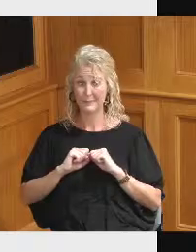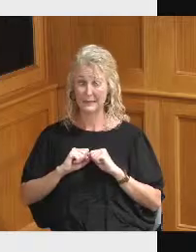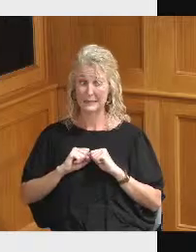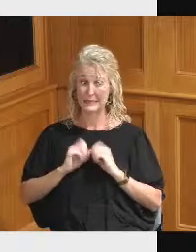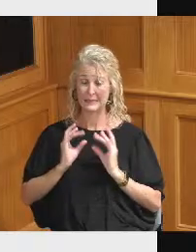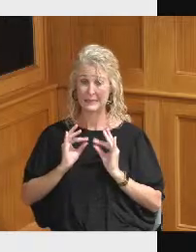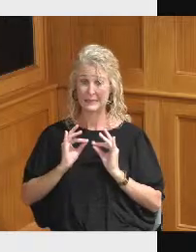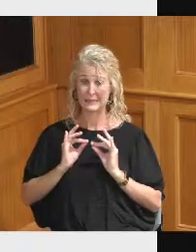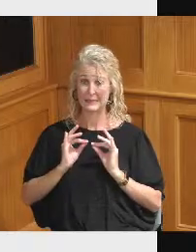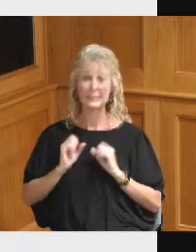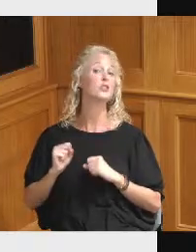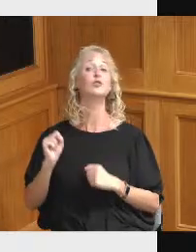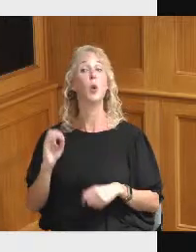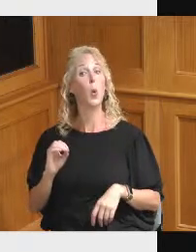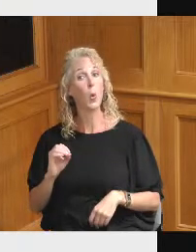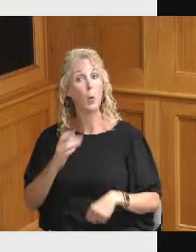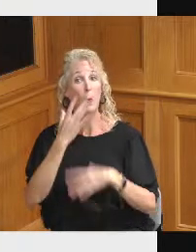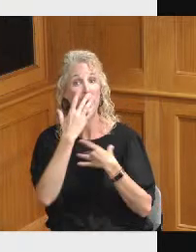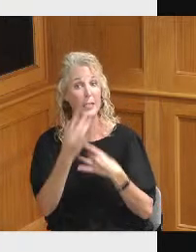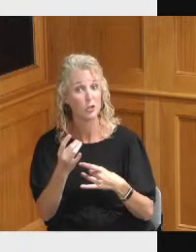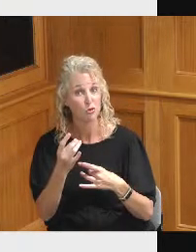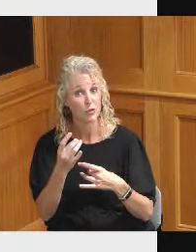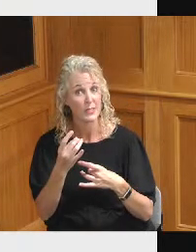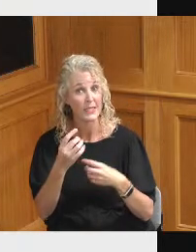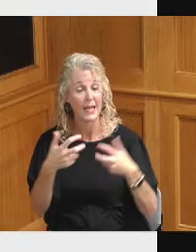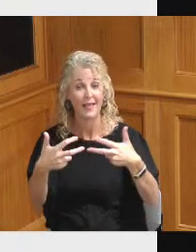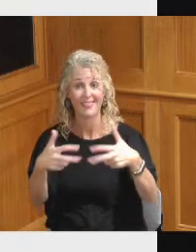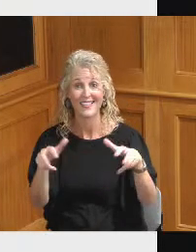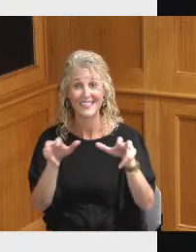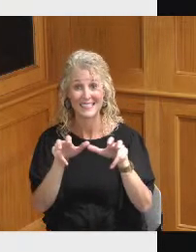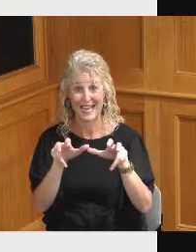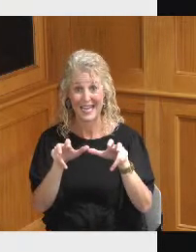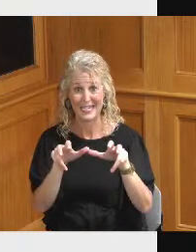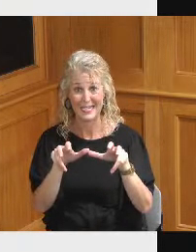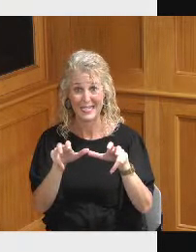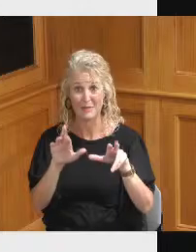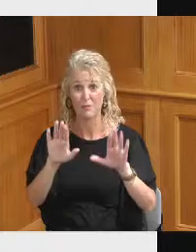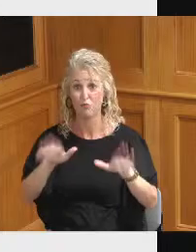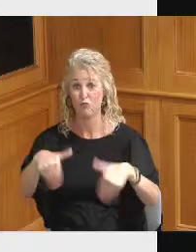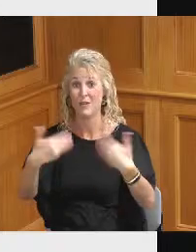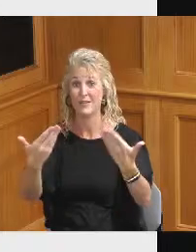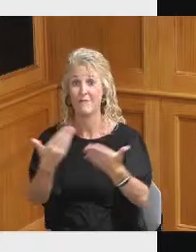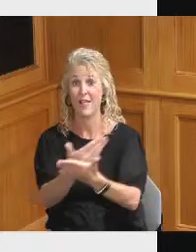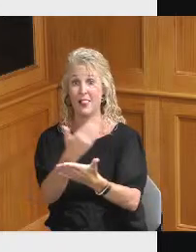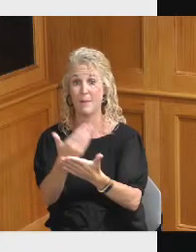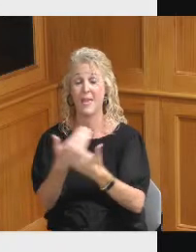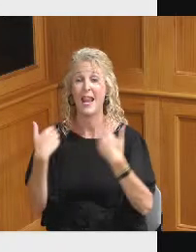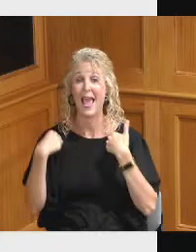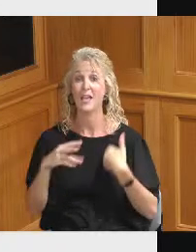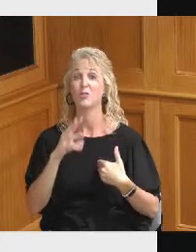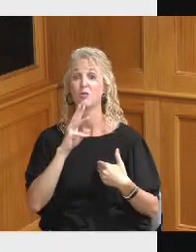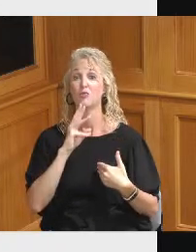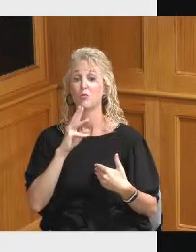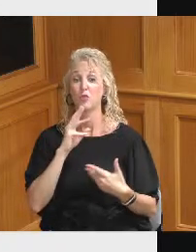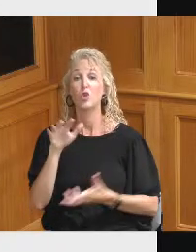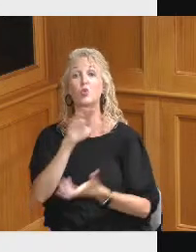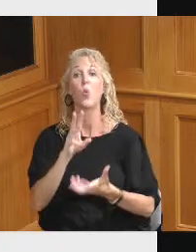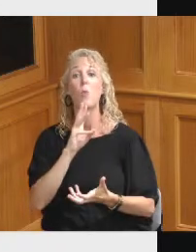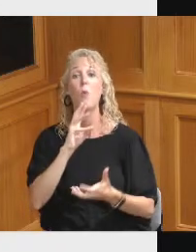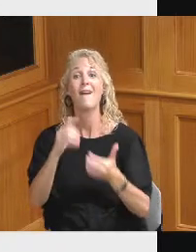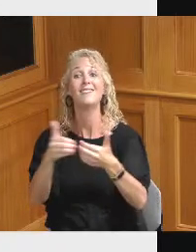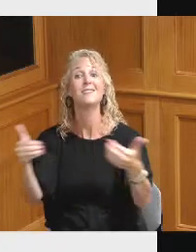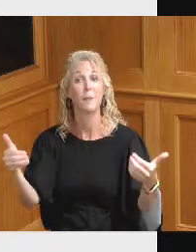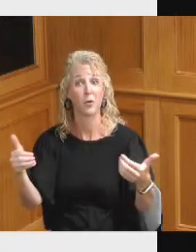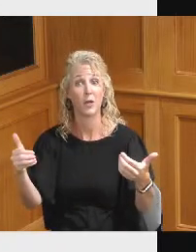So what's interesting is Paul Brown Stadium, when it was redeveloped, largely had the stormwater separated, right? So